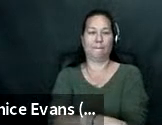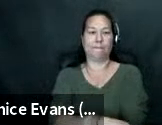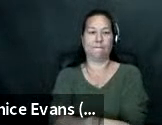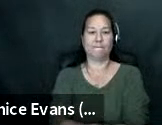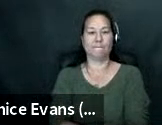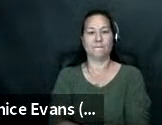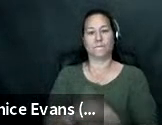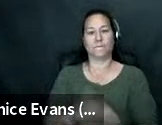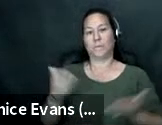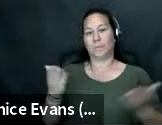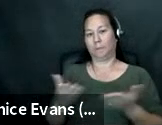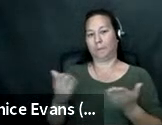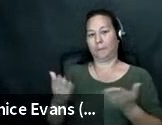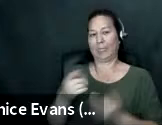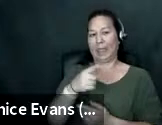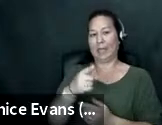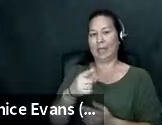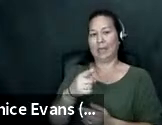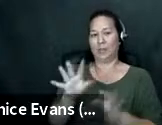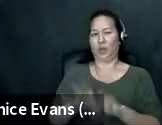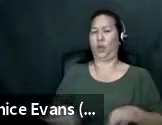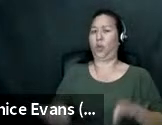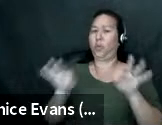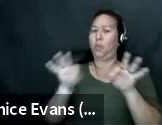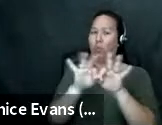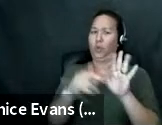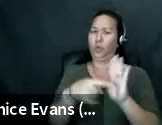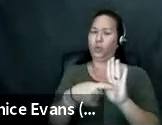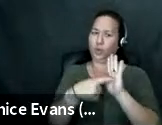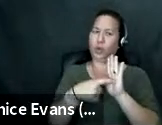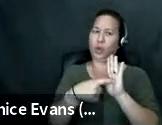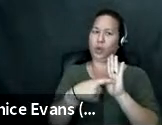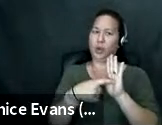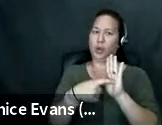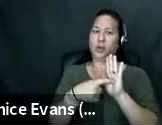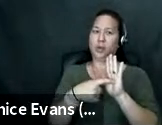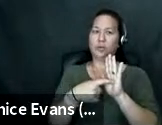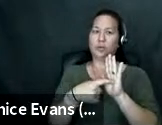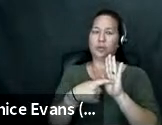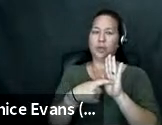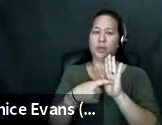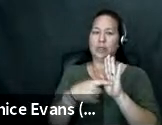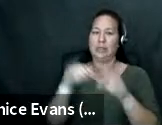So here are the key requirements in the updated Cal OSHA ETS.